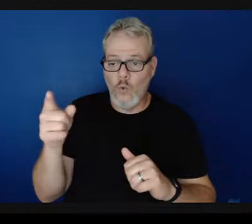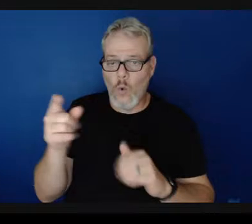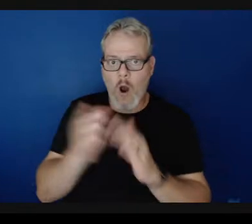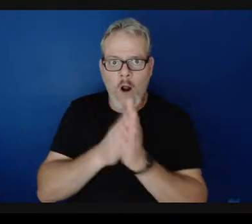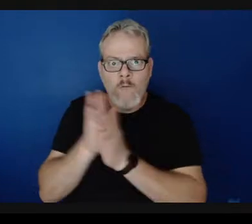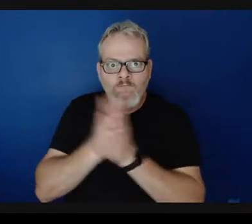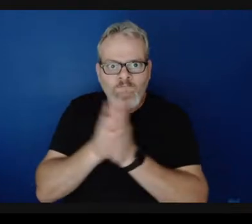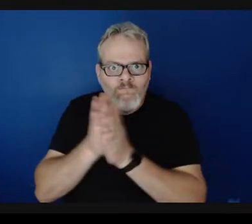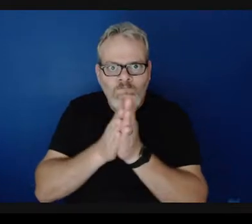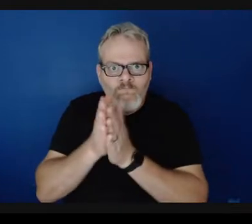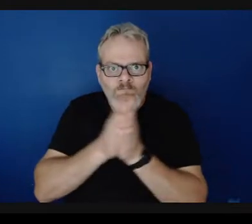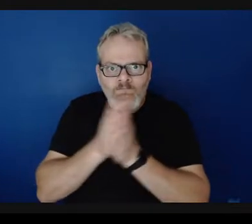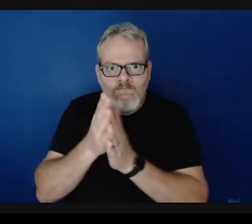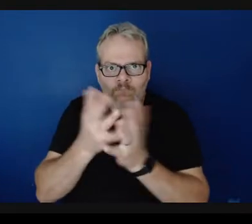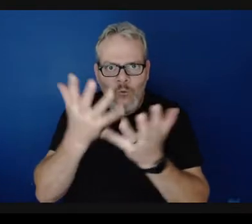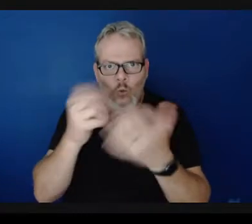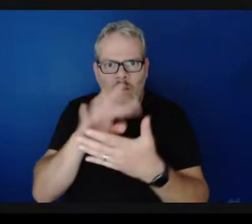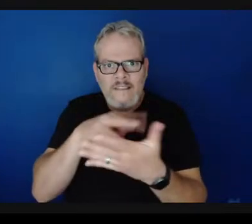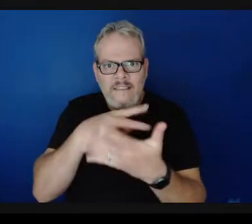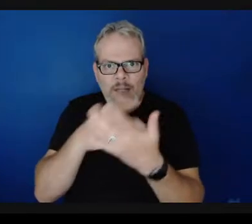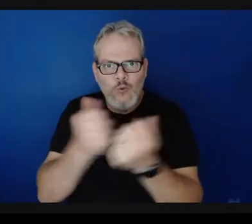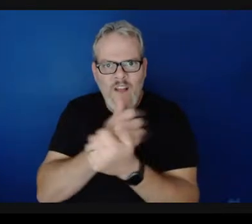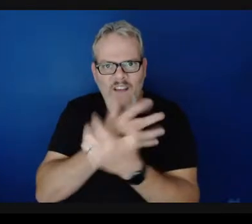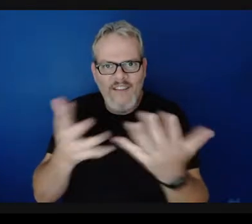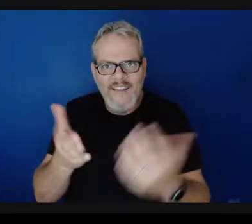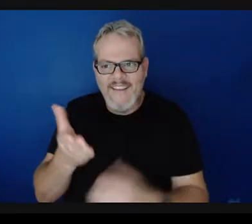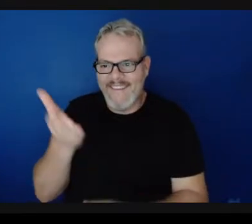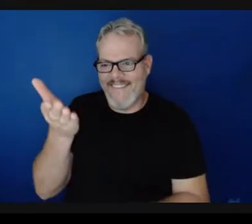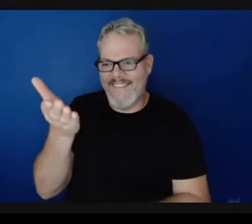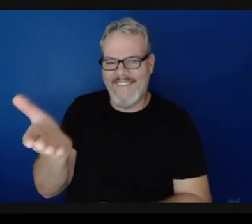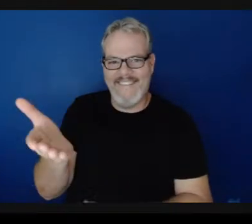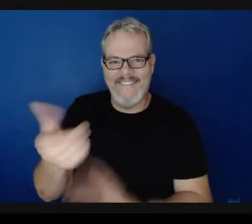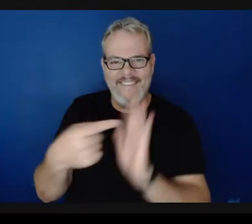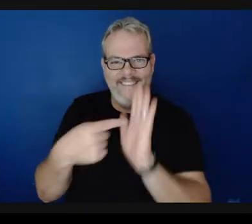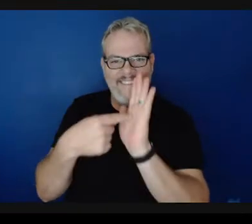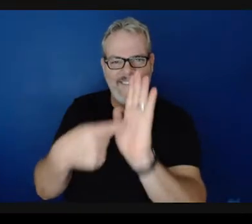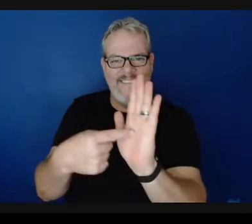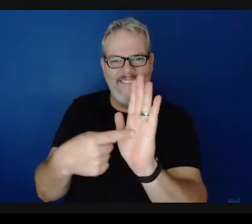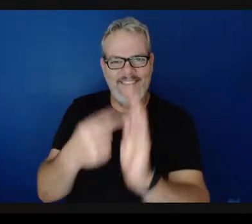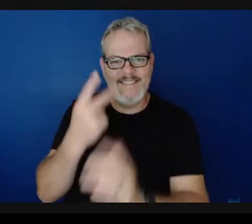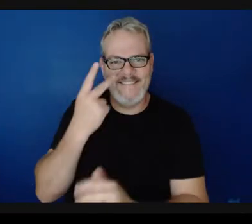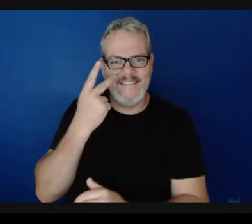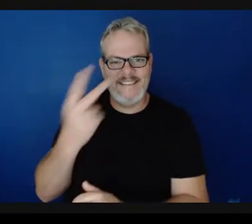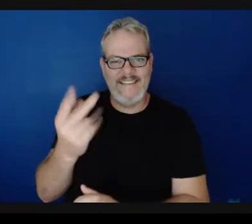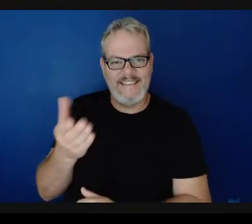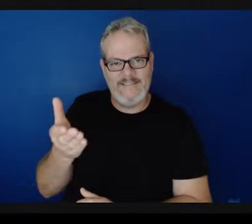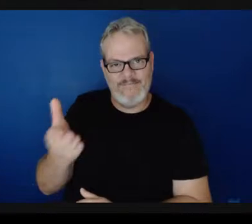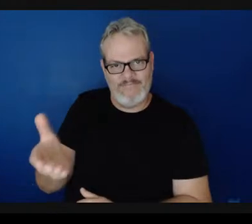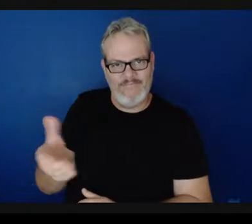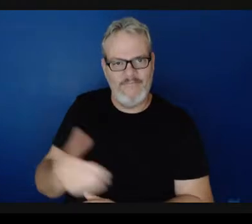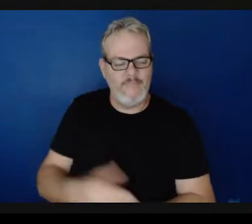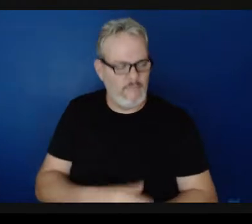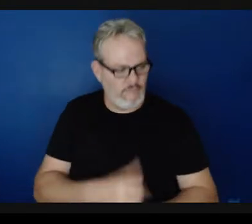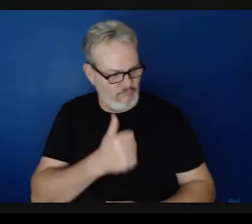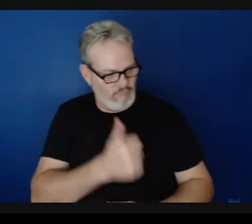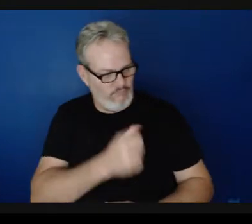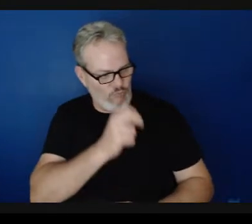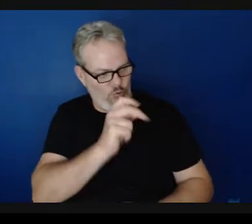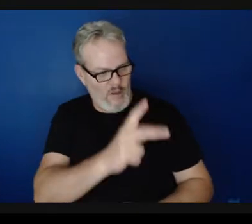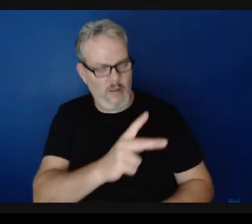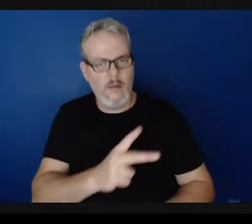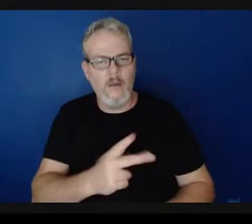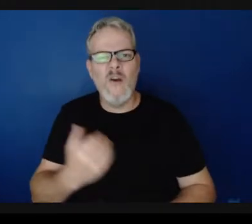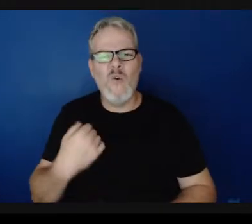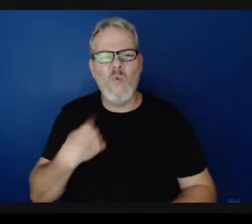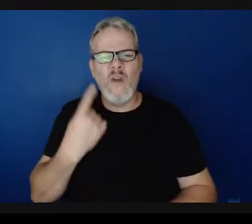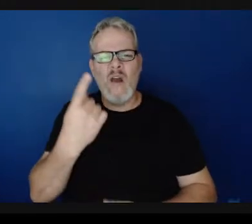to schedule, there it is online for you guys to check out. We'll leave it at that. All right. We did have a comment